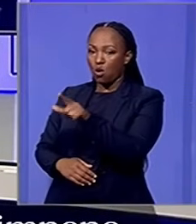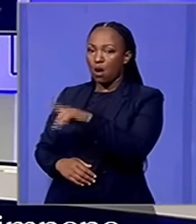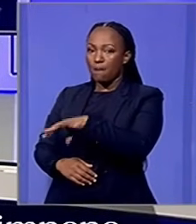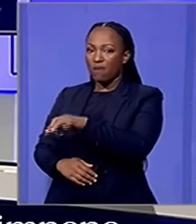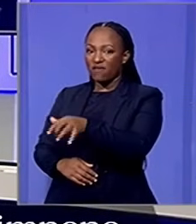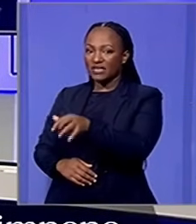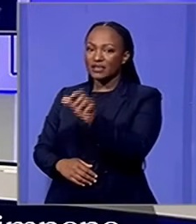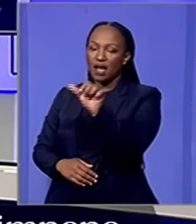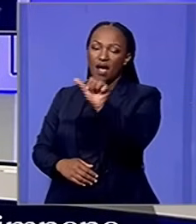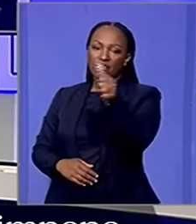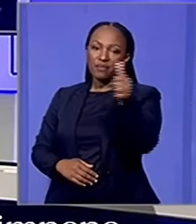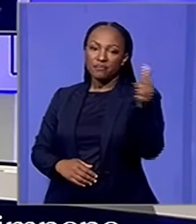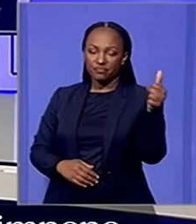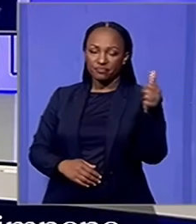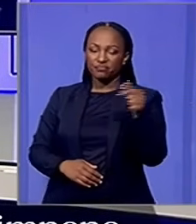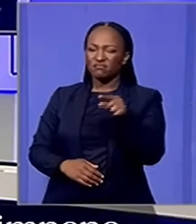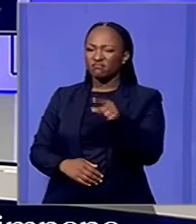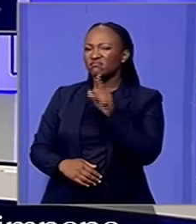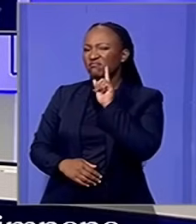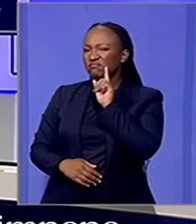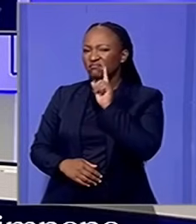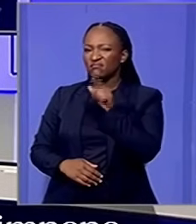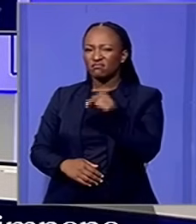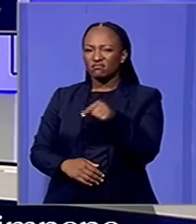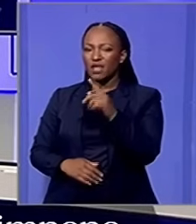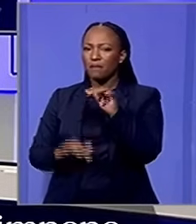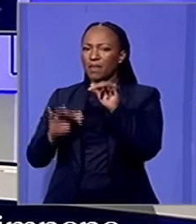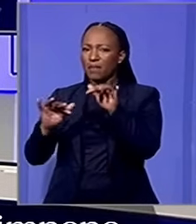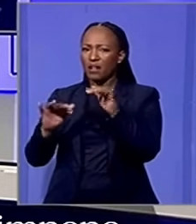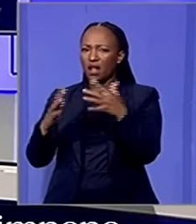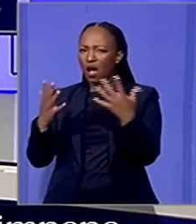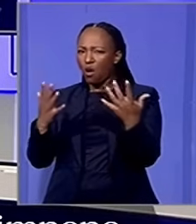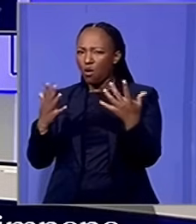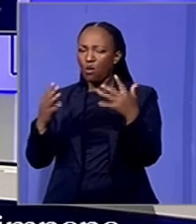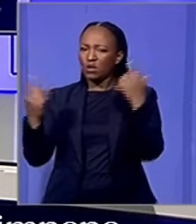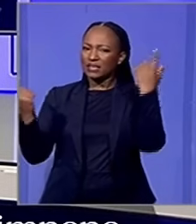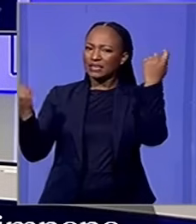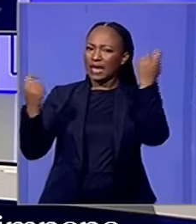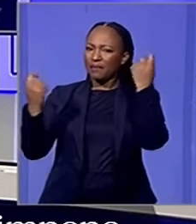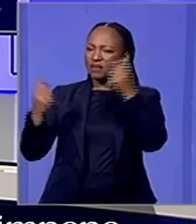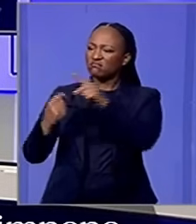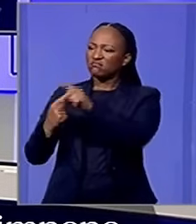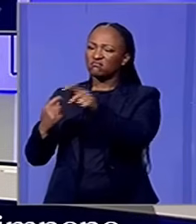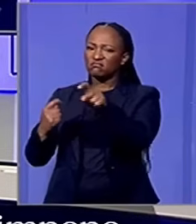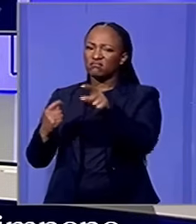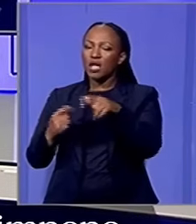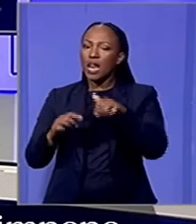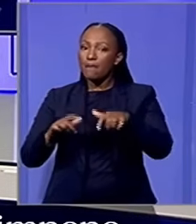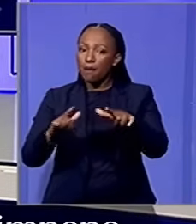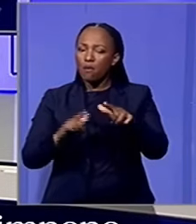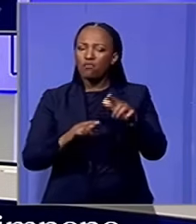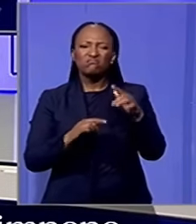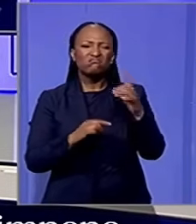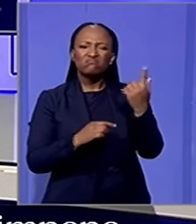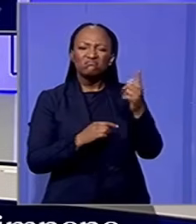ga ditiši tšeo le disentara tšeo go foka moya mo batho ba thomilego go keteka. Provinceng ya Limpopo gona moya go foka wa